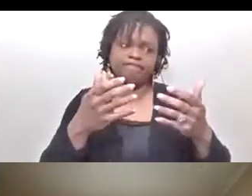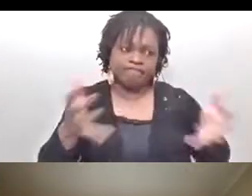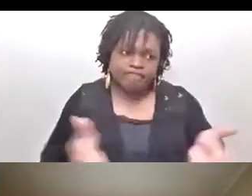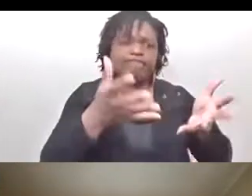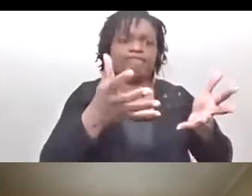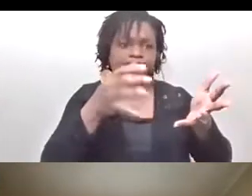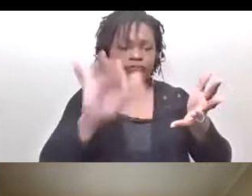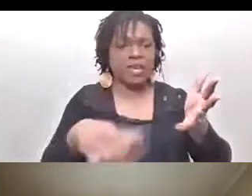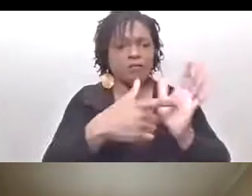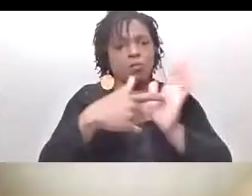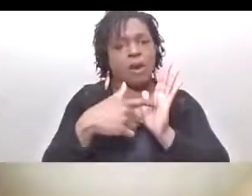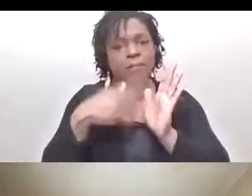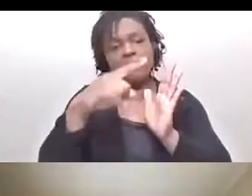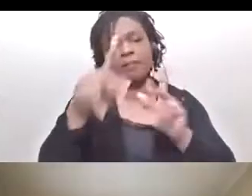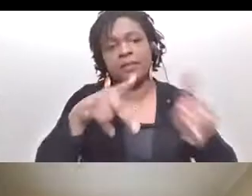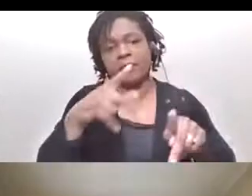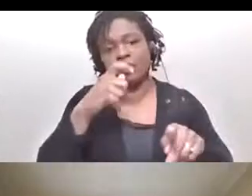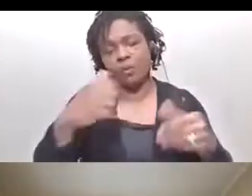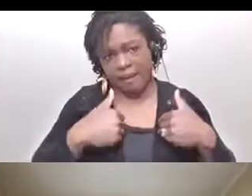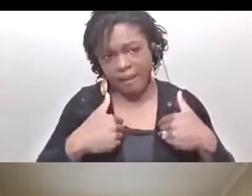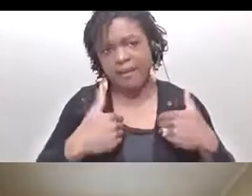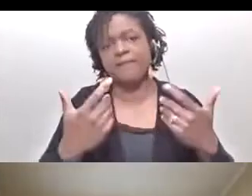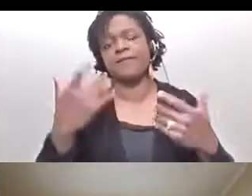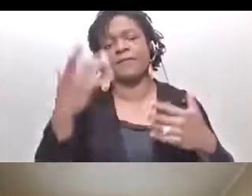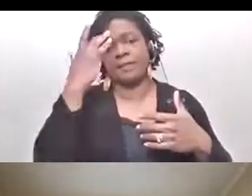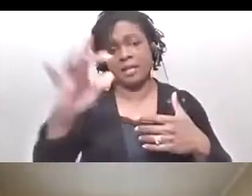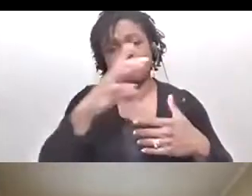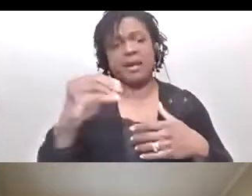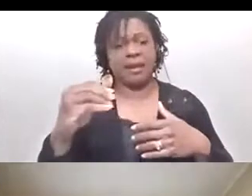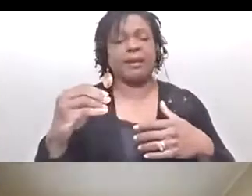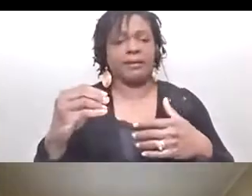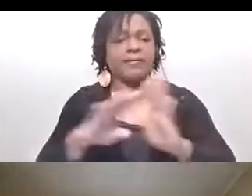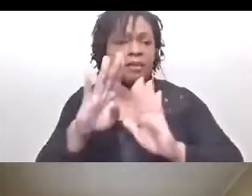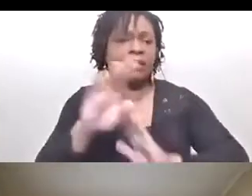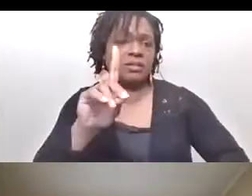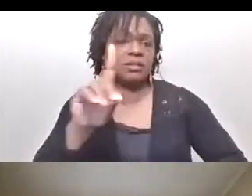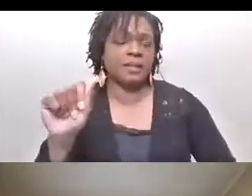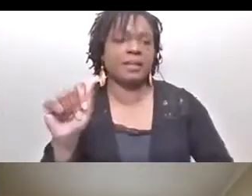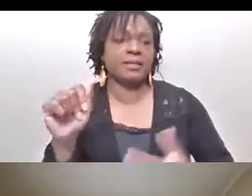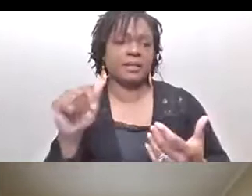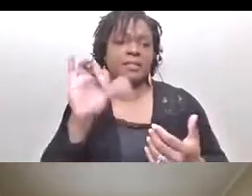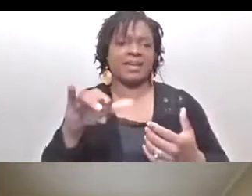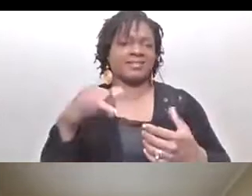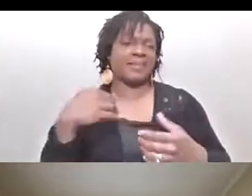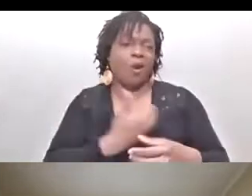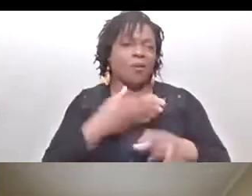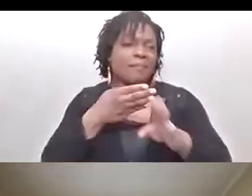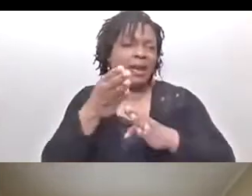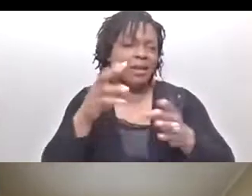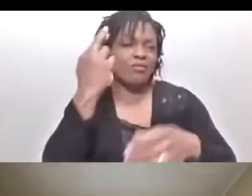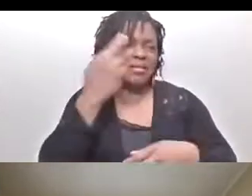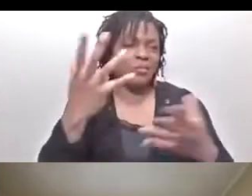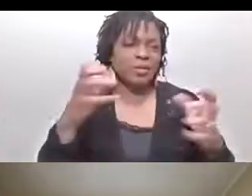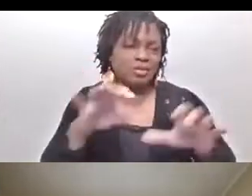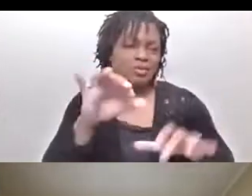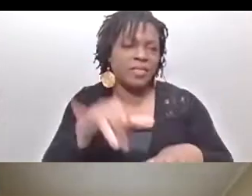that level of people with intellectual and developmental disabilities. So that's our main reason for wanting to do it this